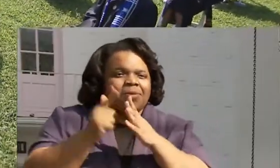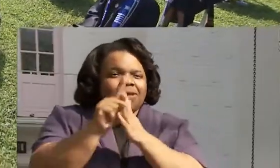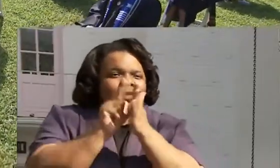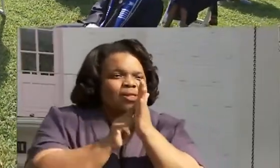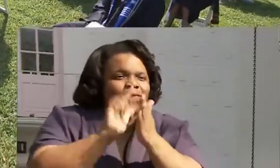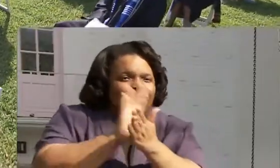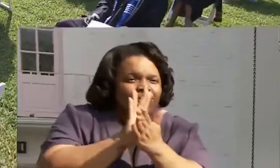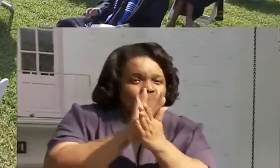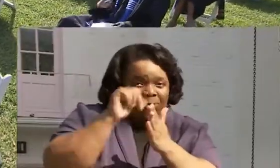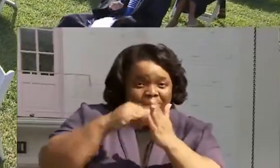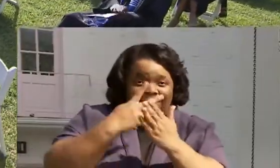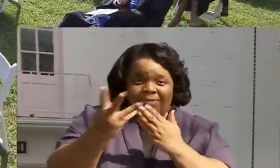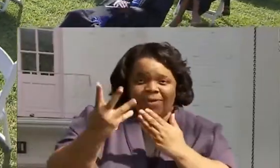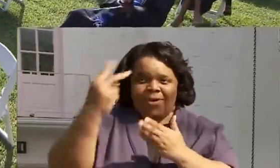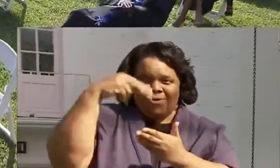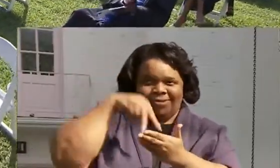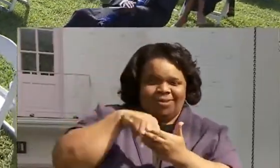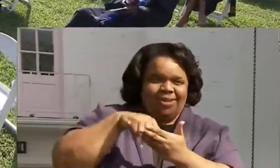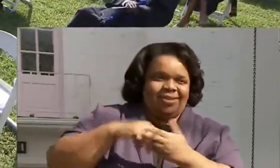stand.